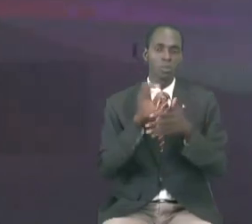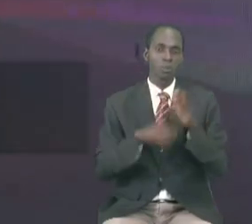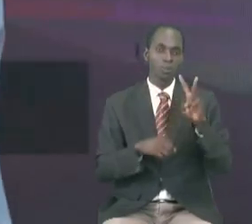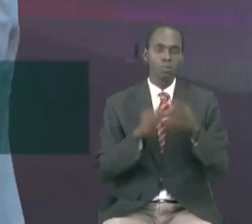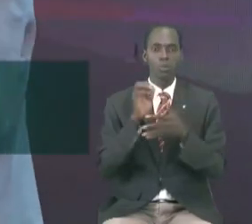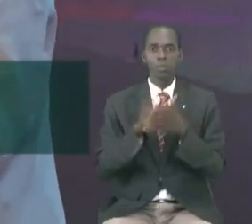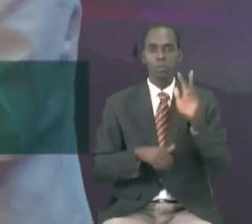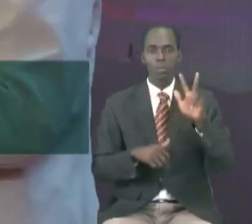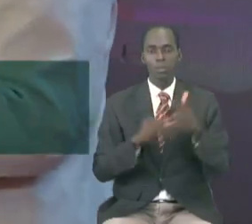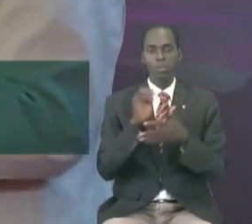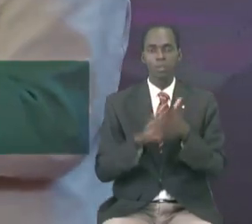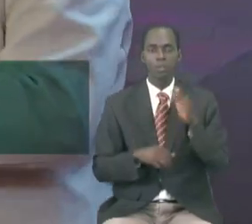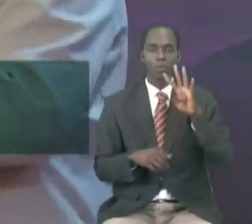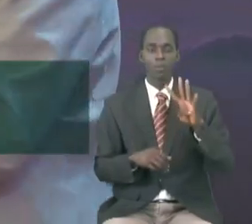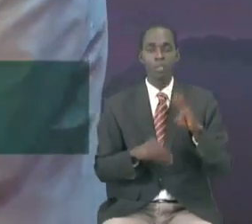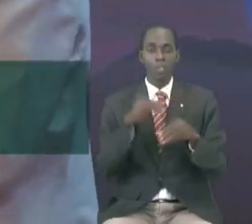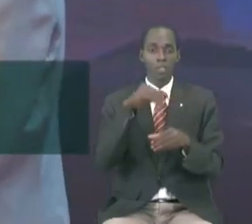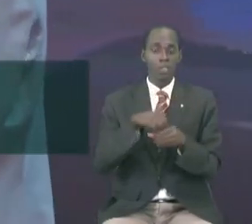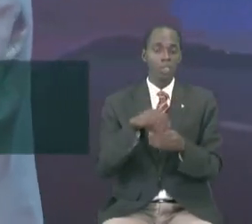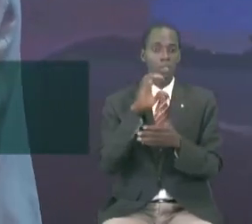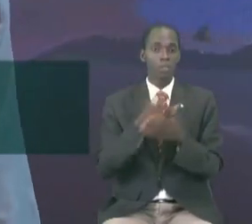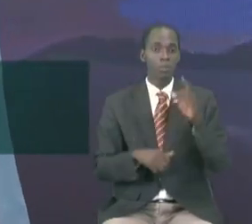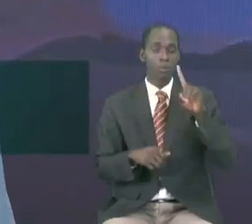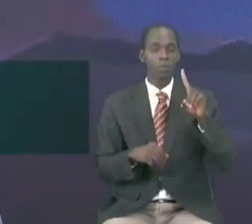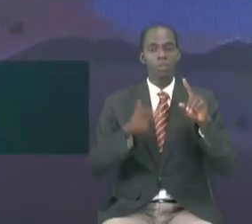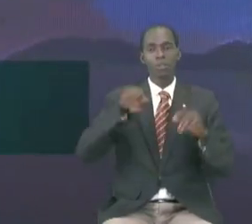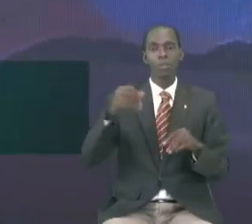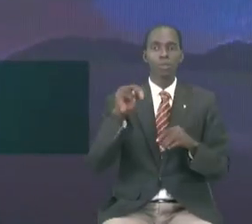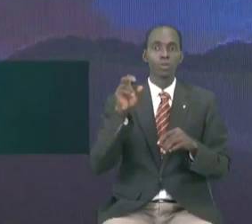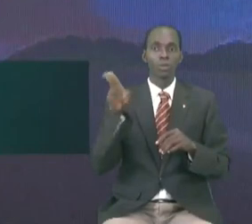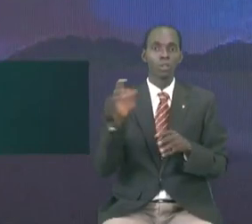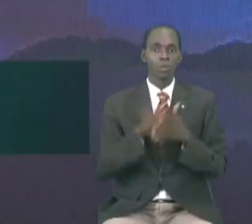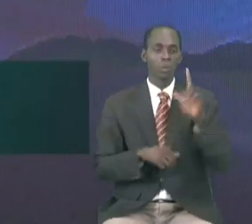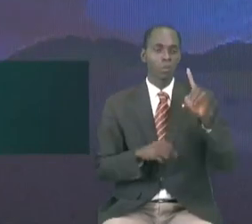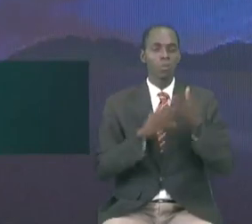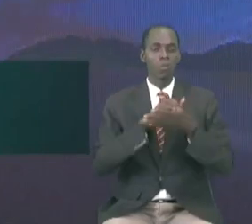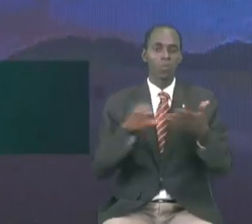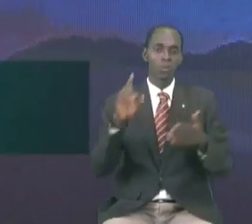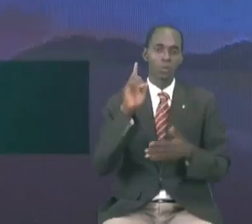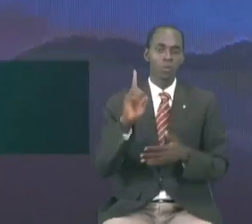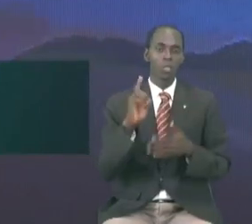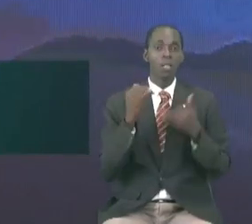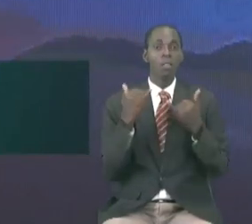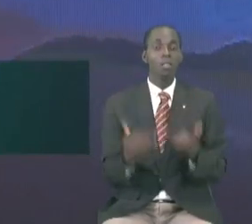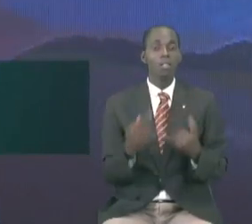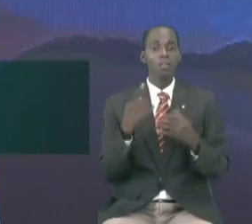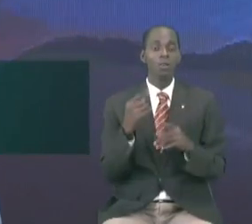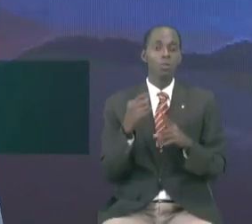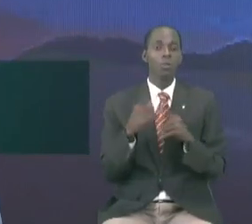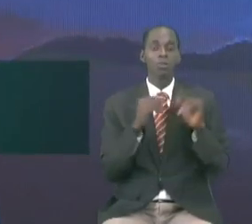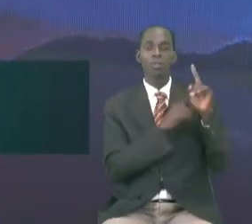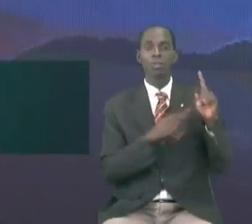the word of the Lord came unto Jonah the son of Amittai, saying in verse